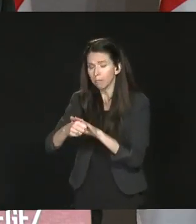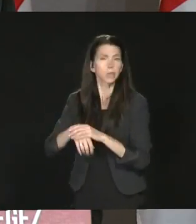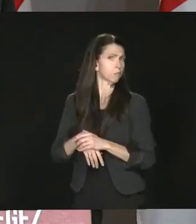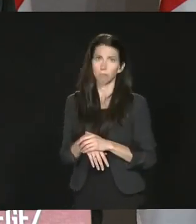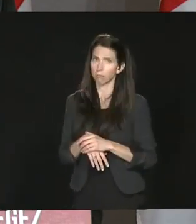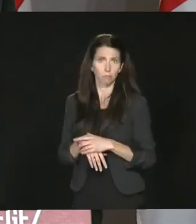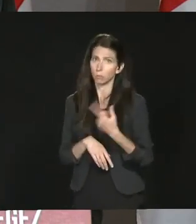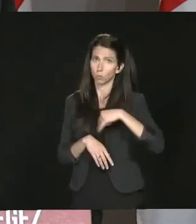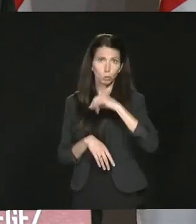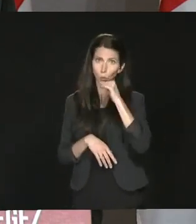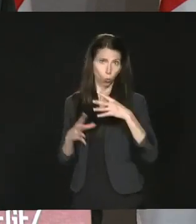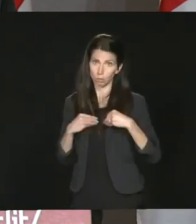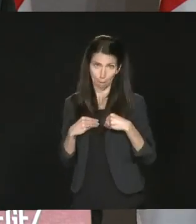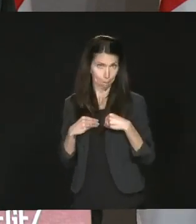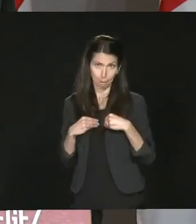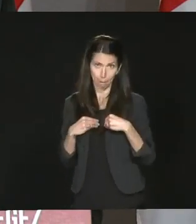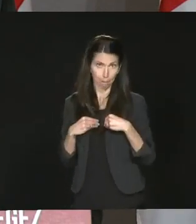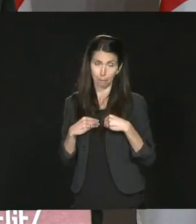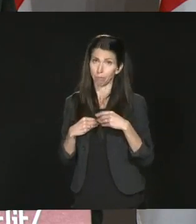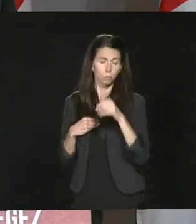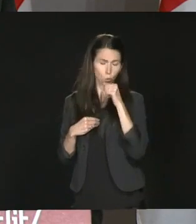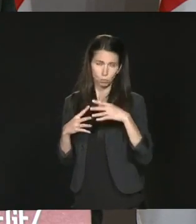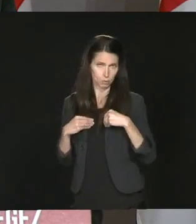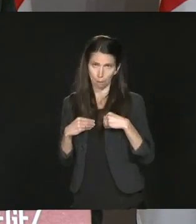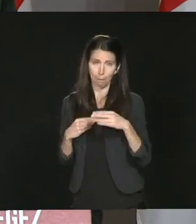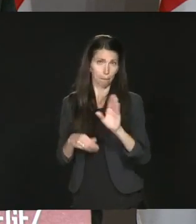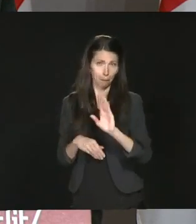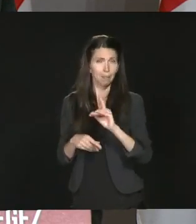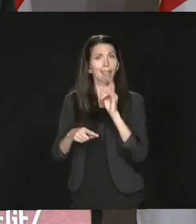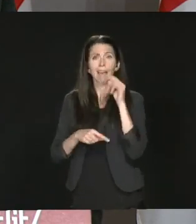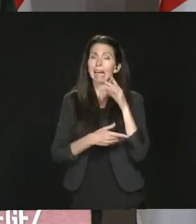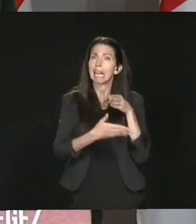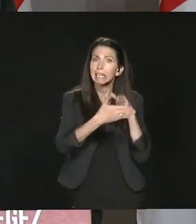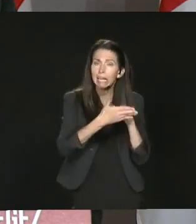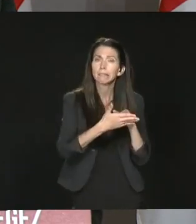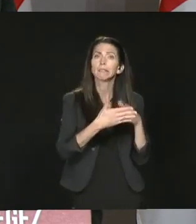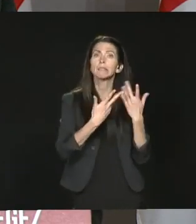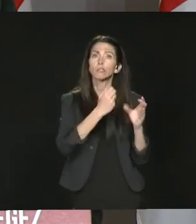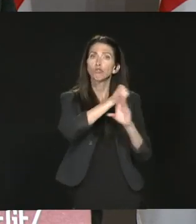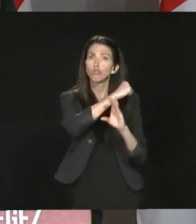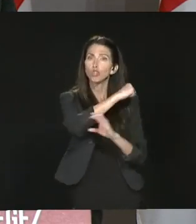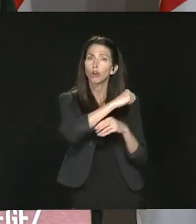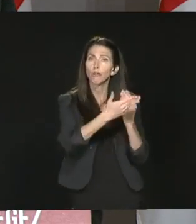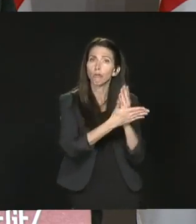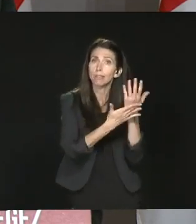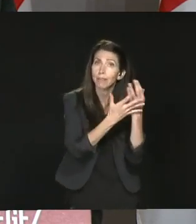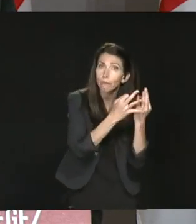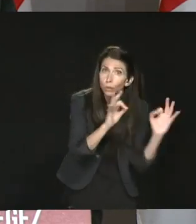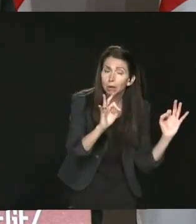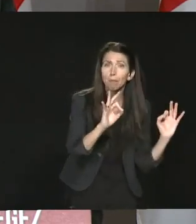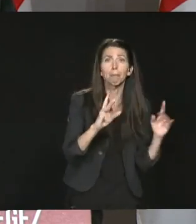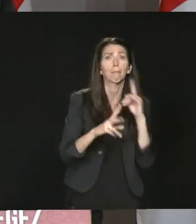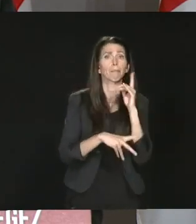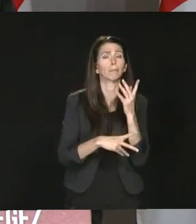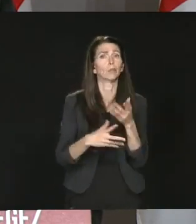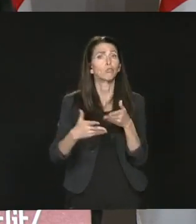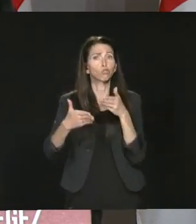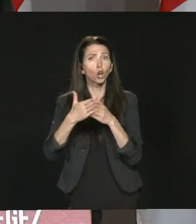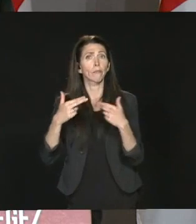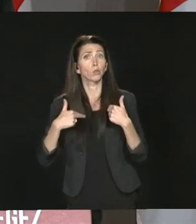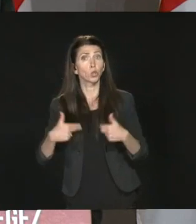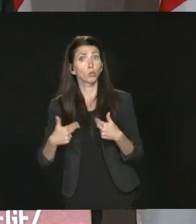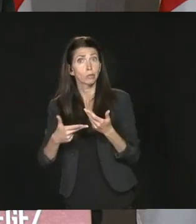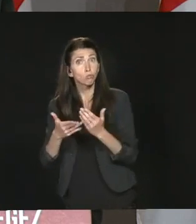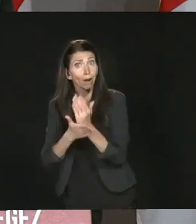It's contrary to the Charter of Rights and Freedoms. It's contrary to the Canadian Human Rights Act. It is something that cannot be tolerated